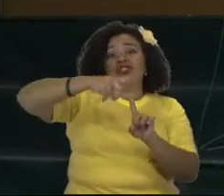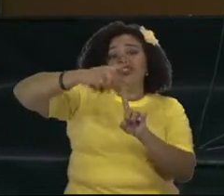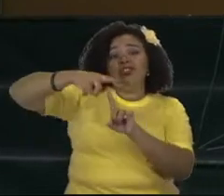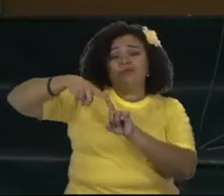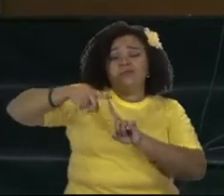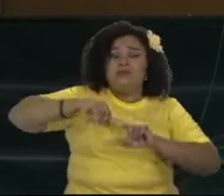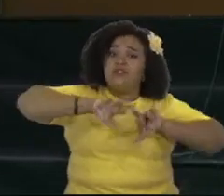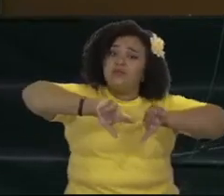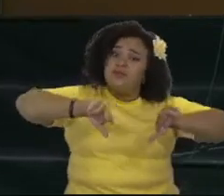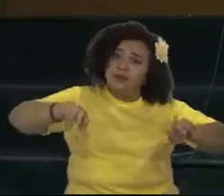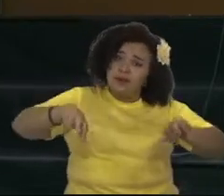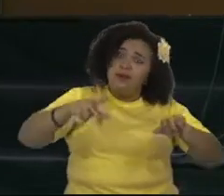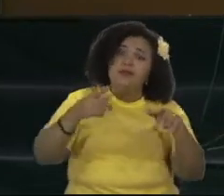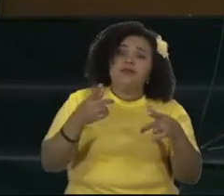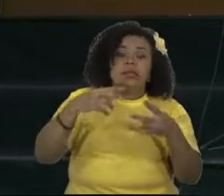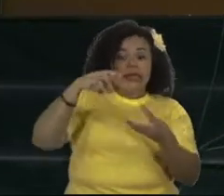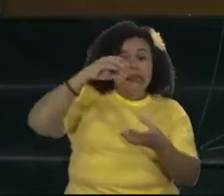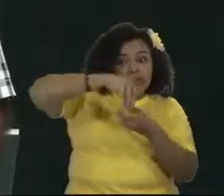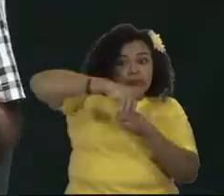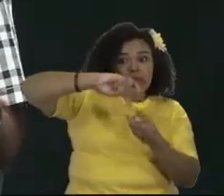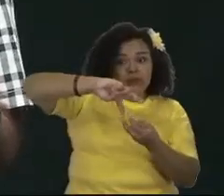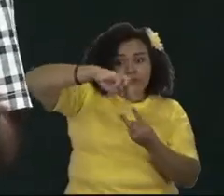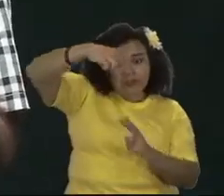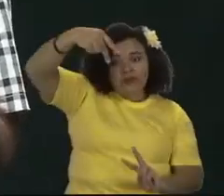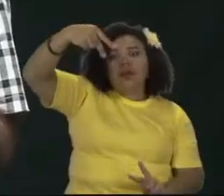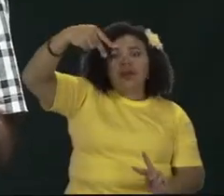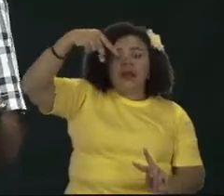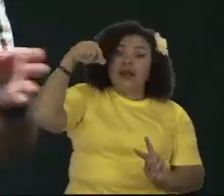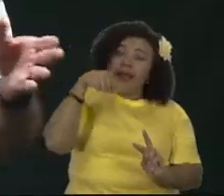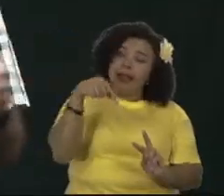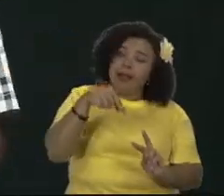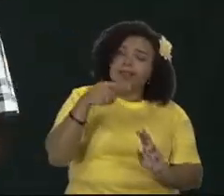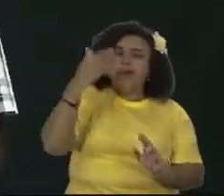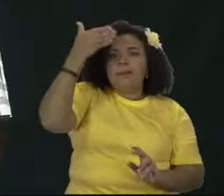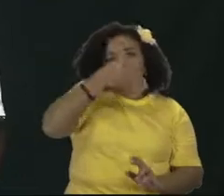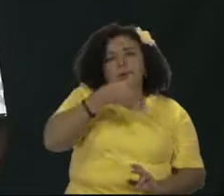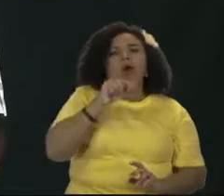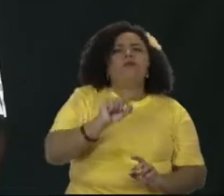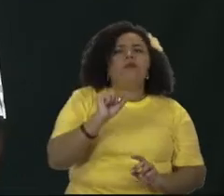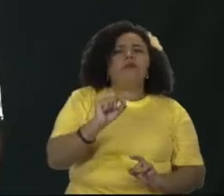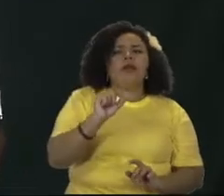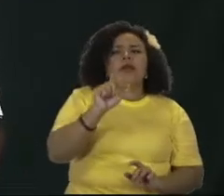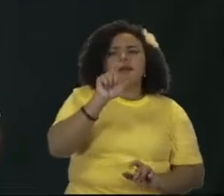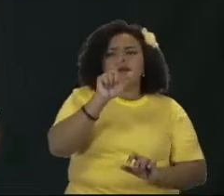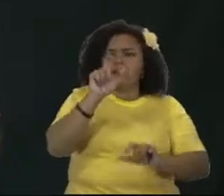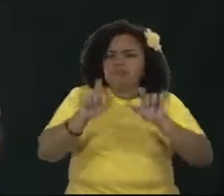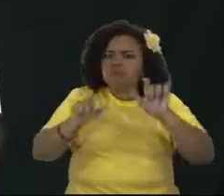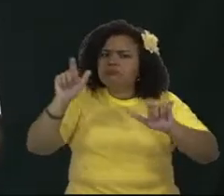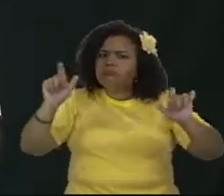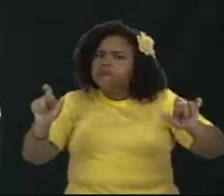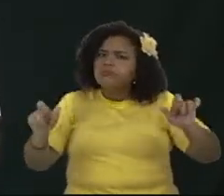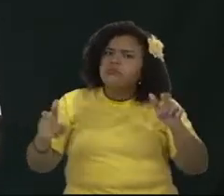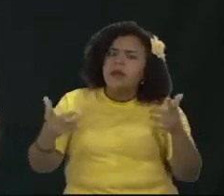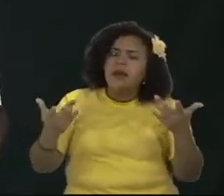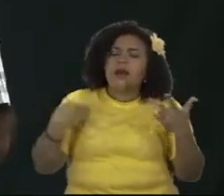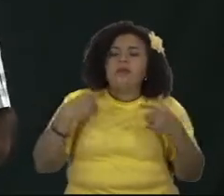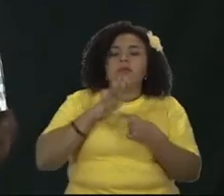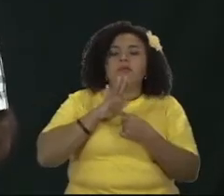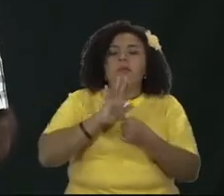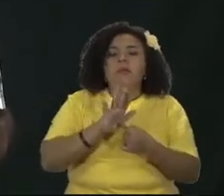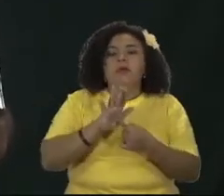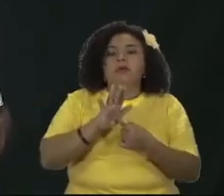the DNA. And the DNA, it's what makes you what you are. It's your